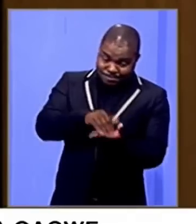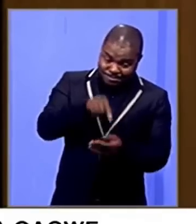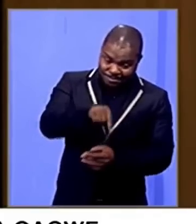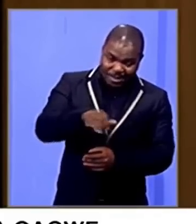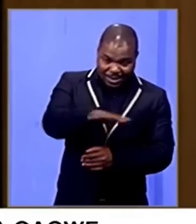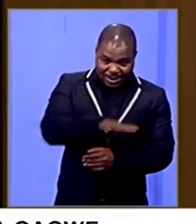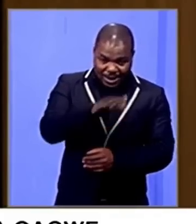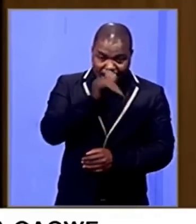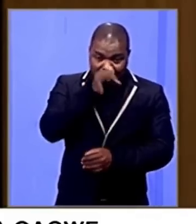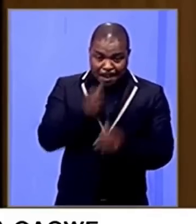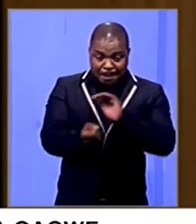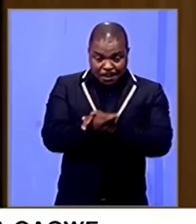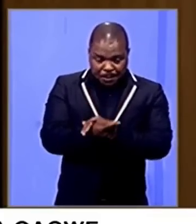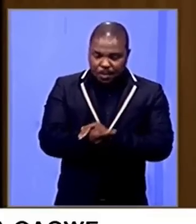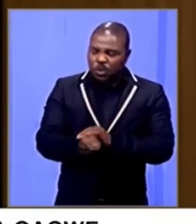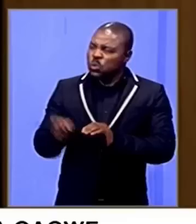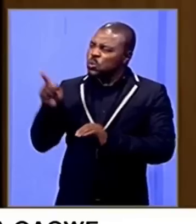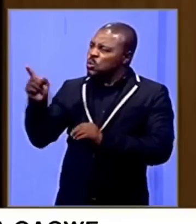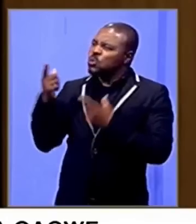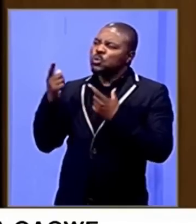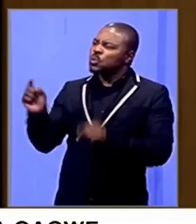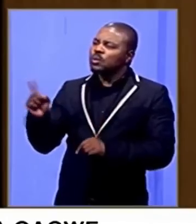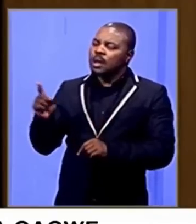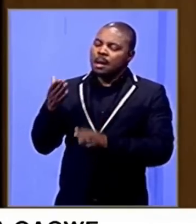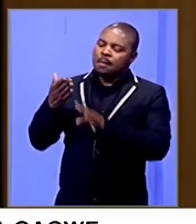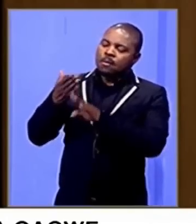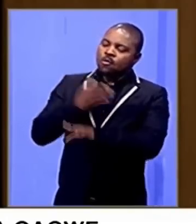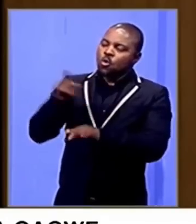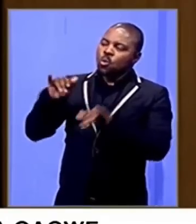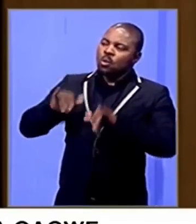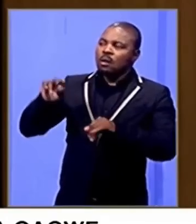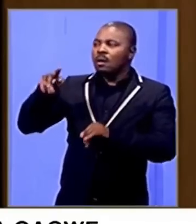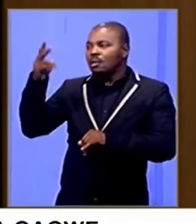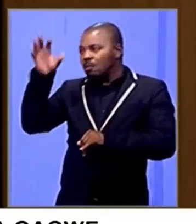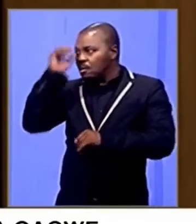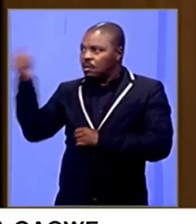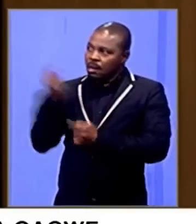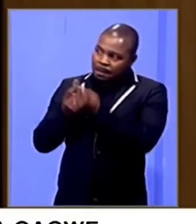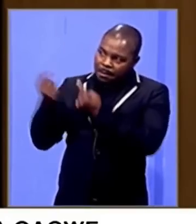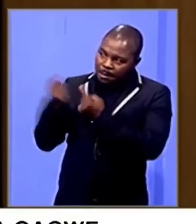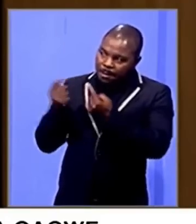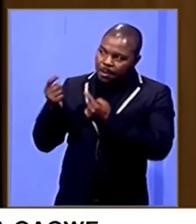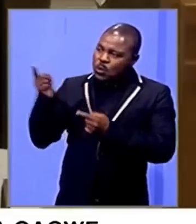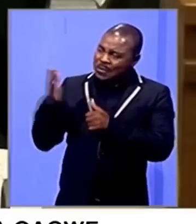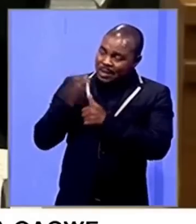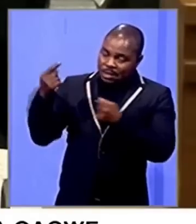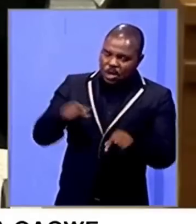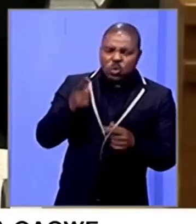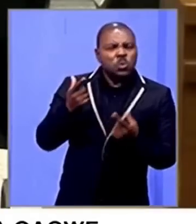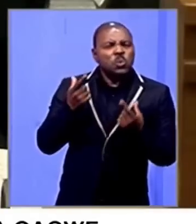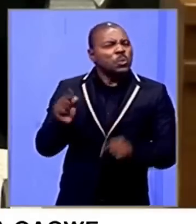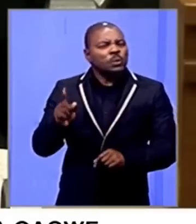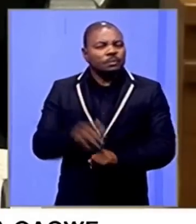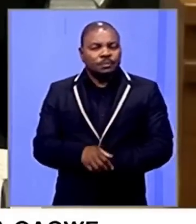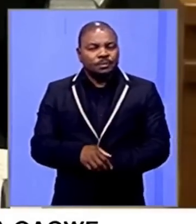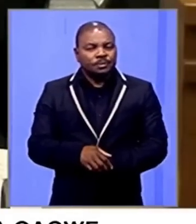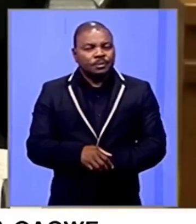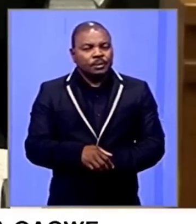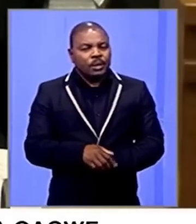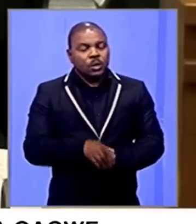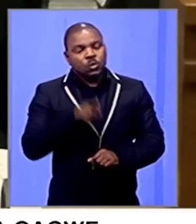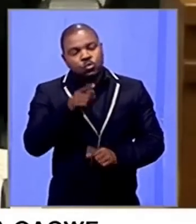do before the arrival of the other officers at the crime scene? You check for